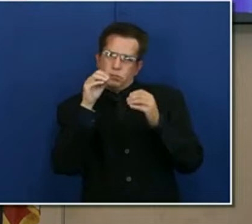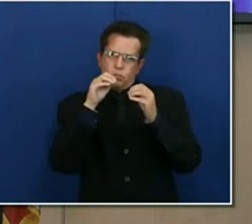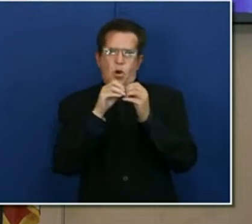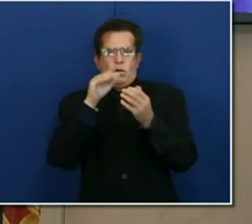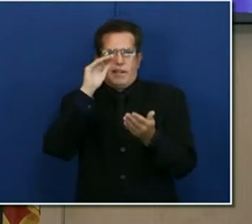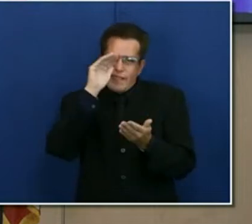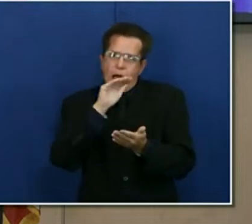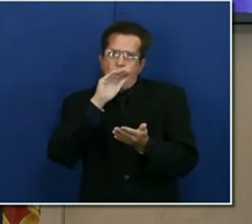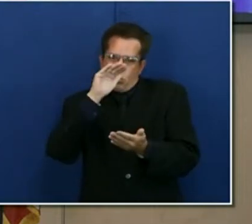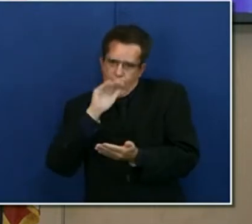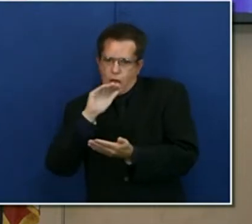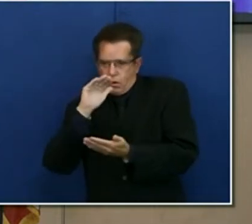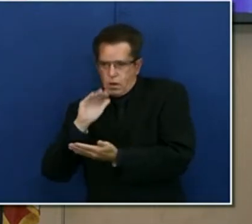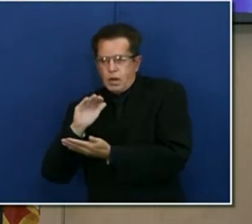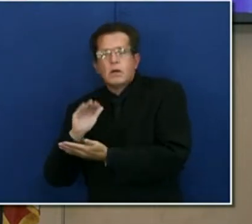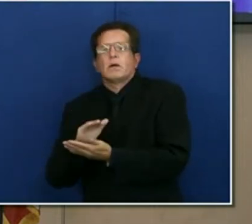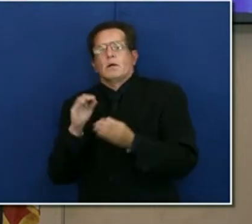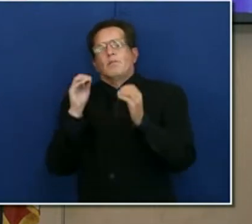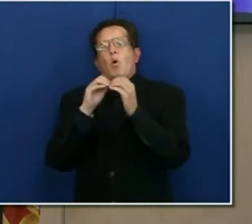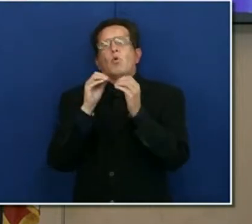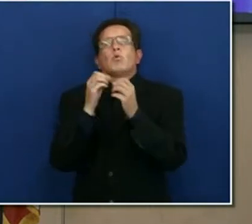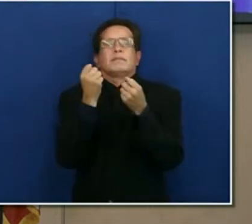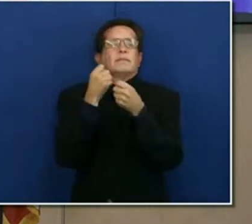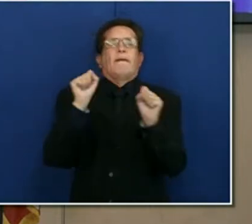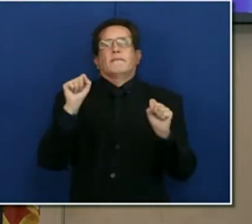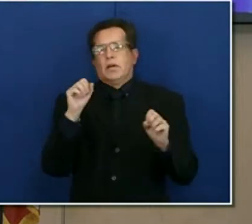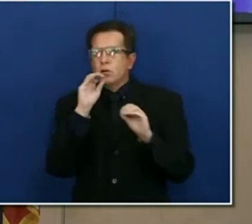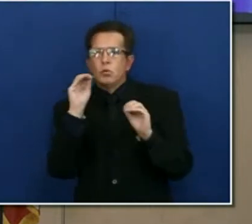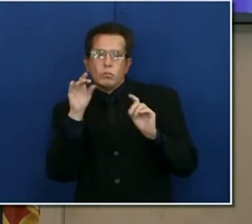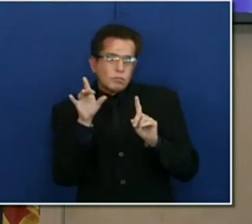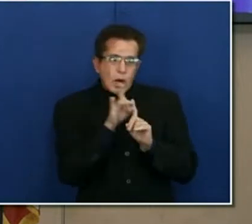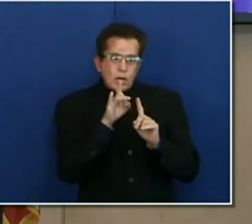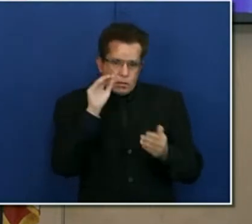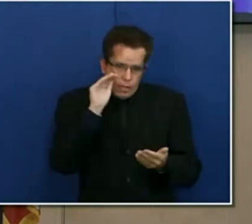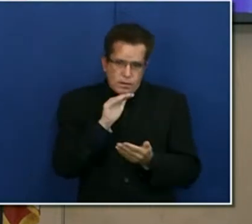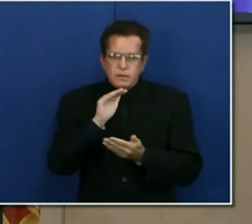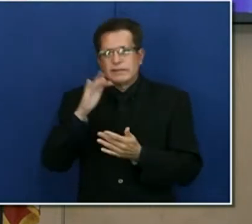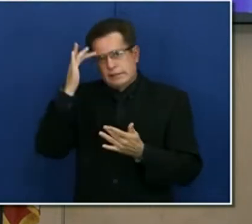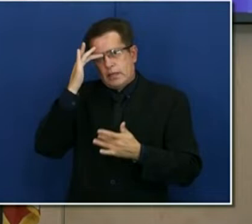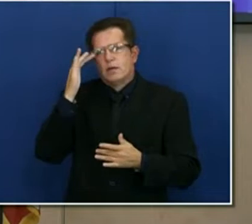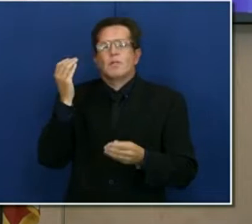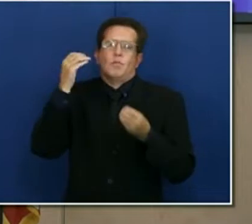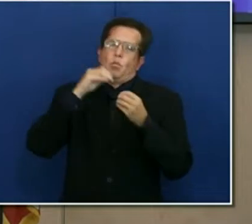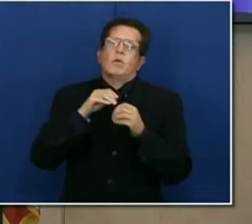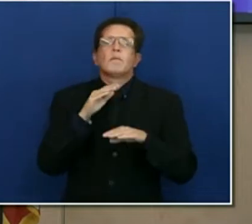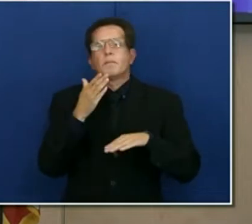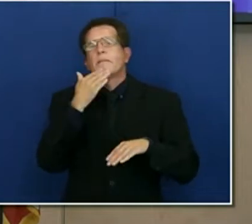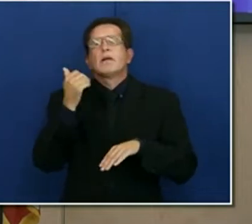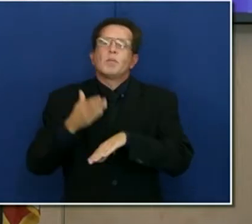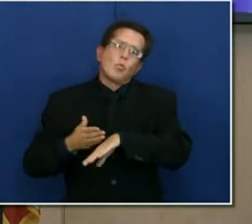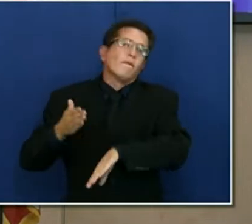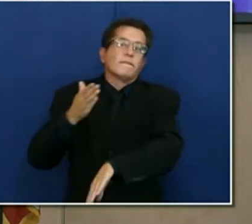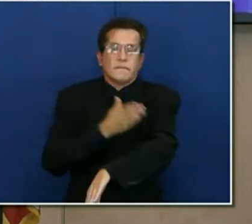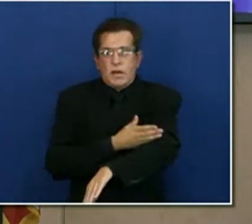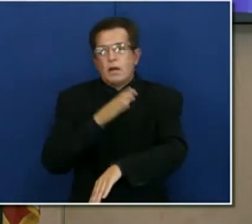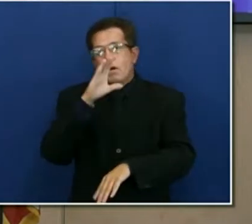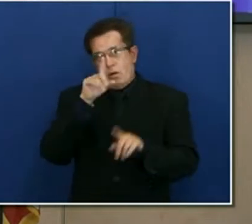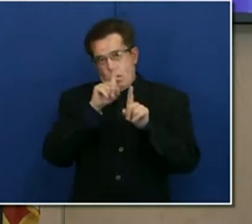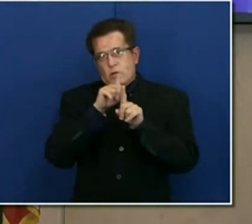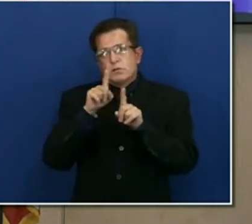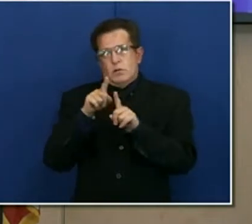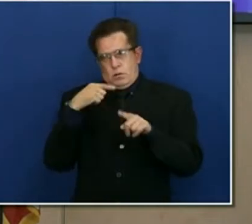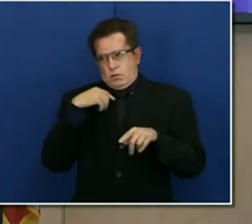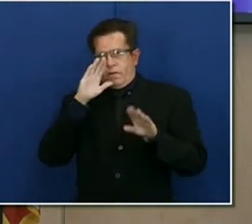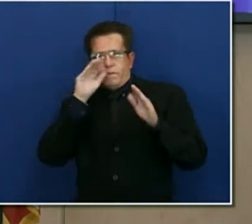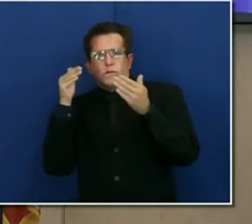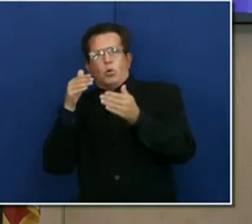decline, which will give us more opportunities, more security, and more comfort as we move forward. We've also been working closely. We know there's been a lot of interest